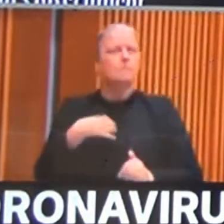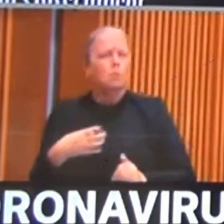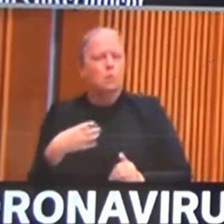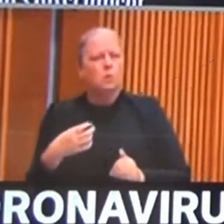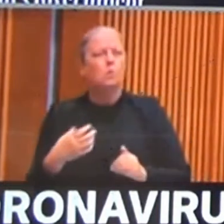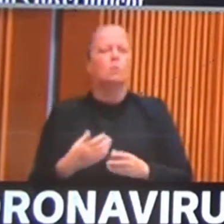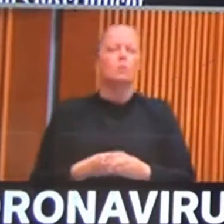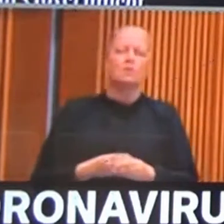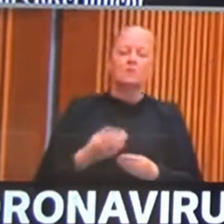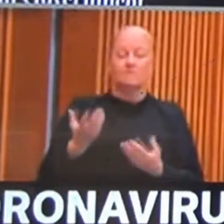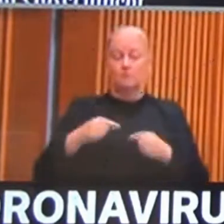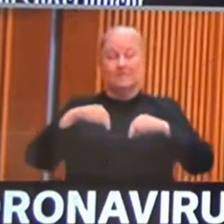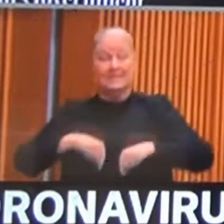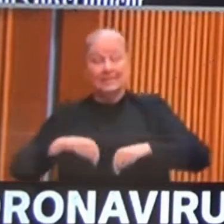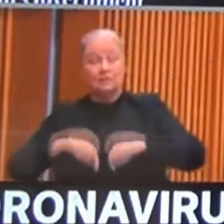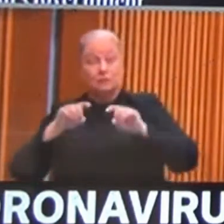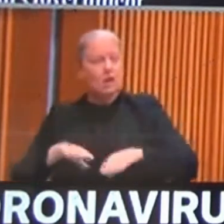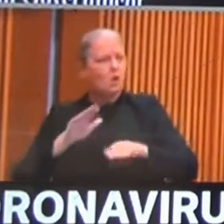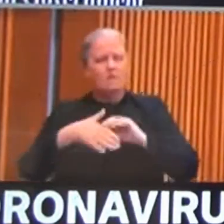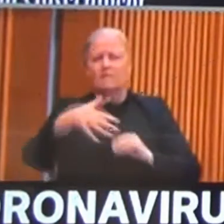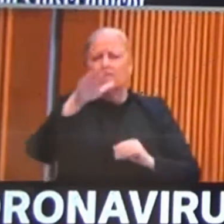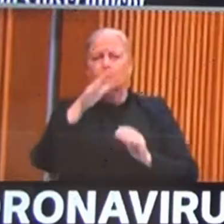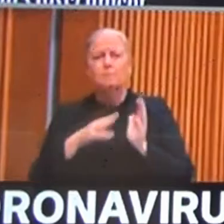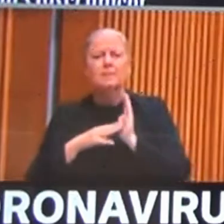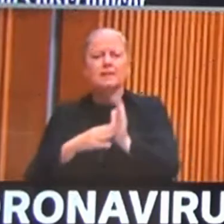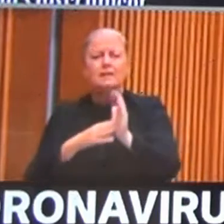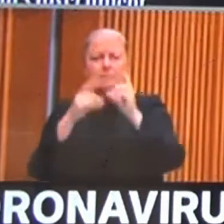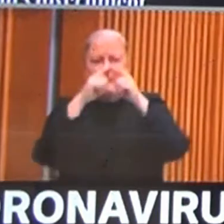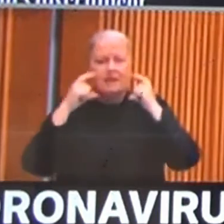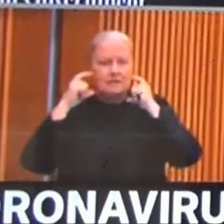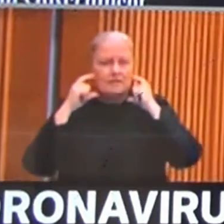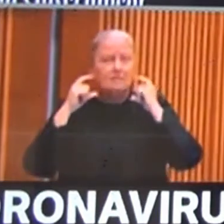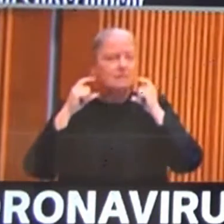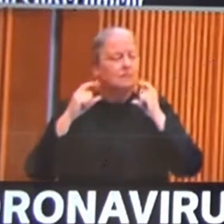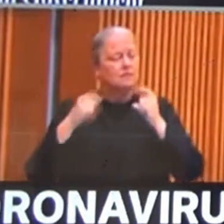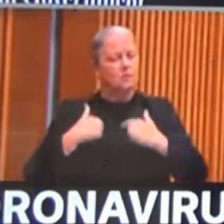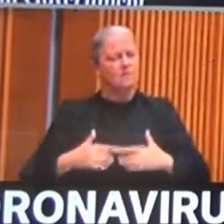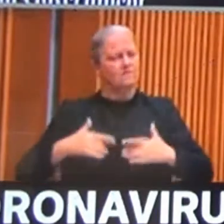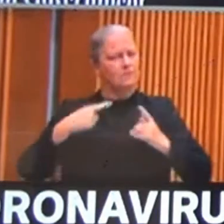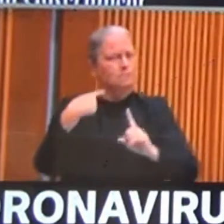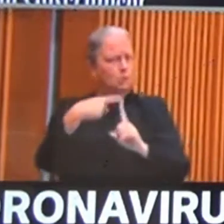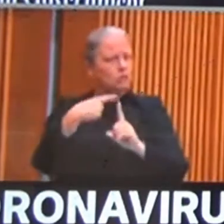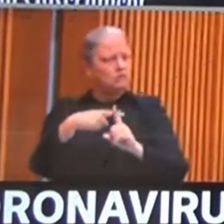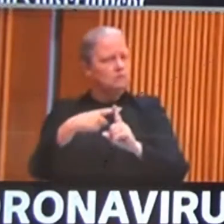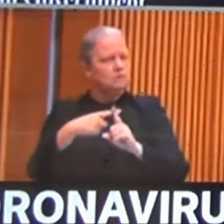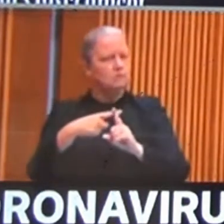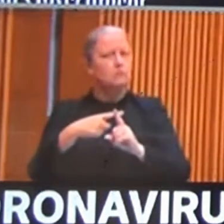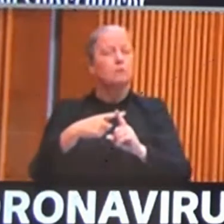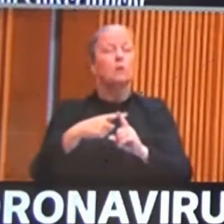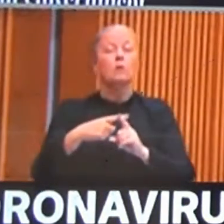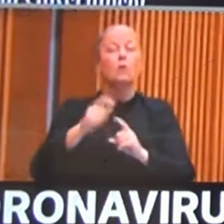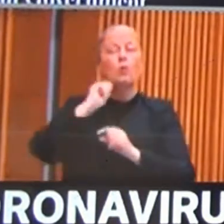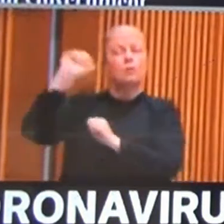international sources and domestic, over 500 million masks, and I've become increasingly confident about the delivery. Not all of them